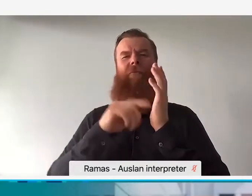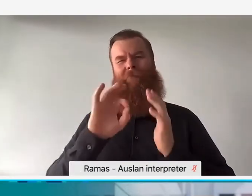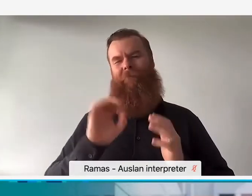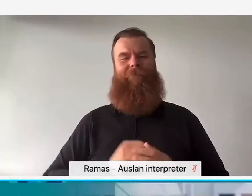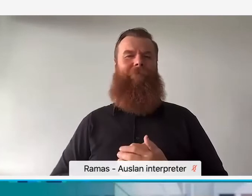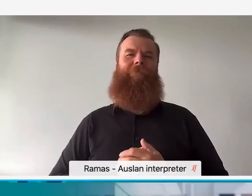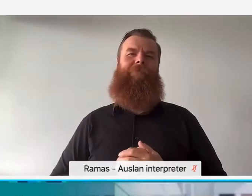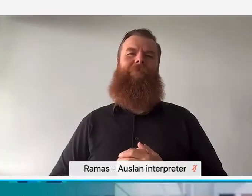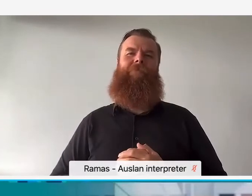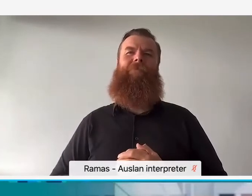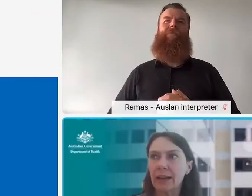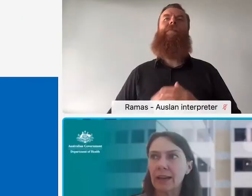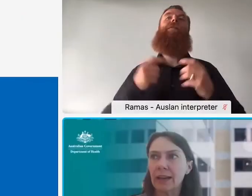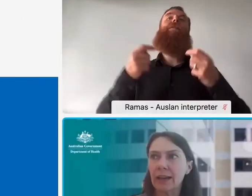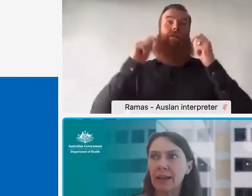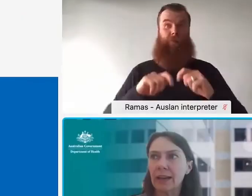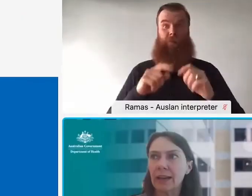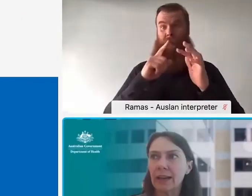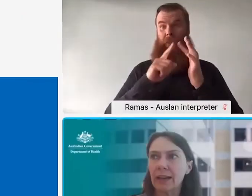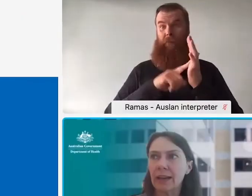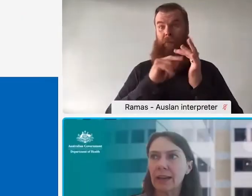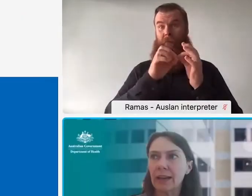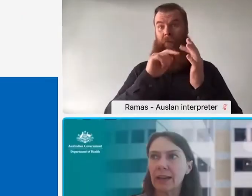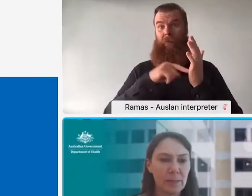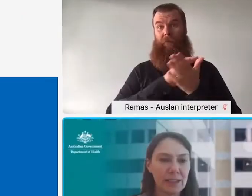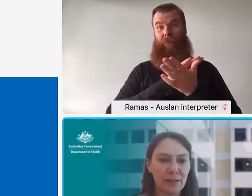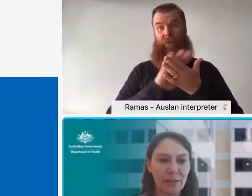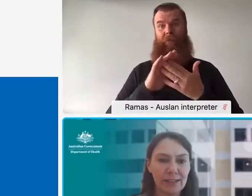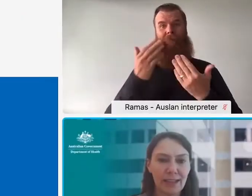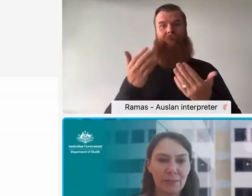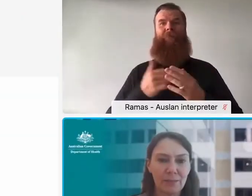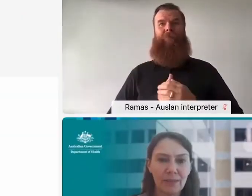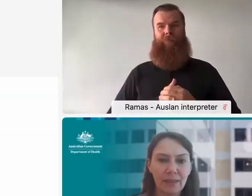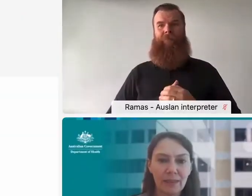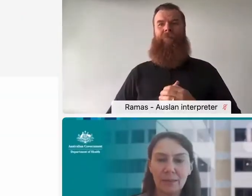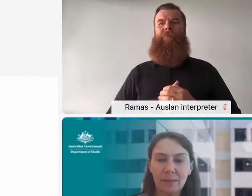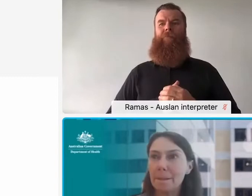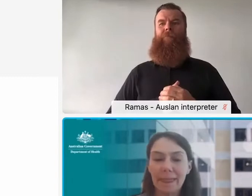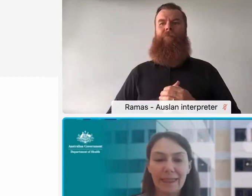Next we have Elizabeth from Bolton Clarke, who will give a bit of an employer's perspective on the scheme.